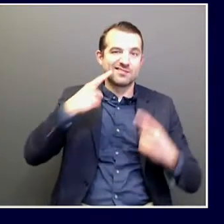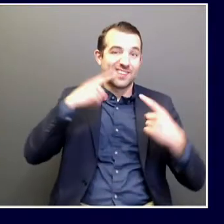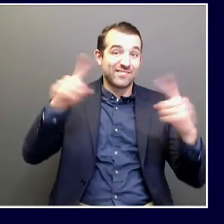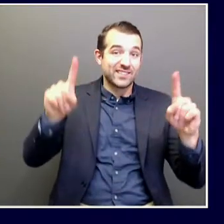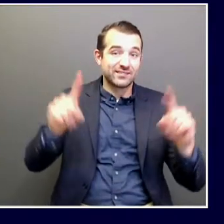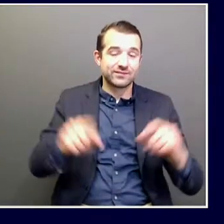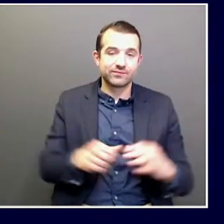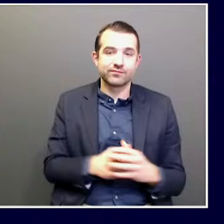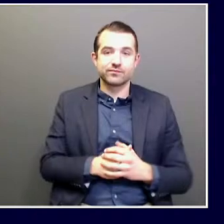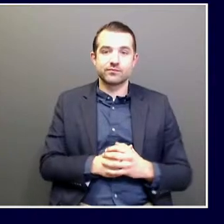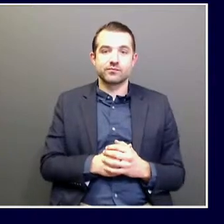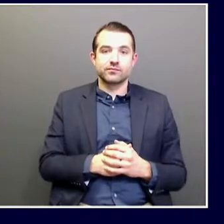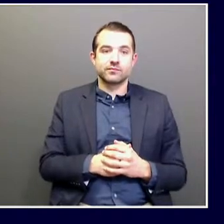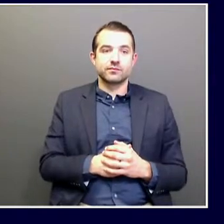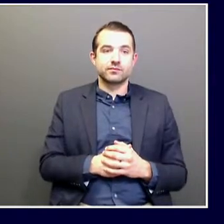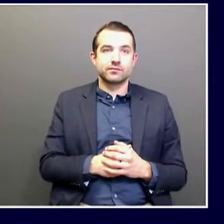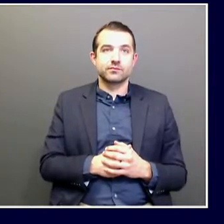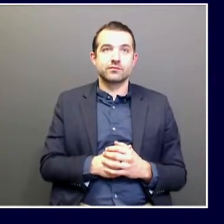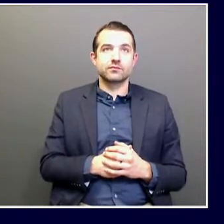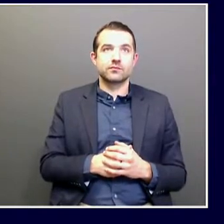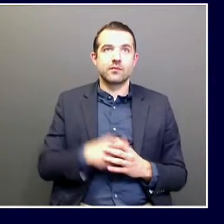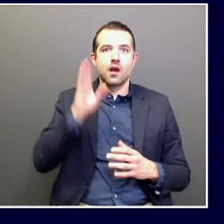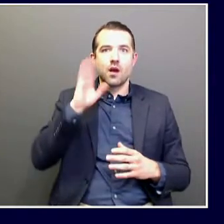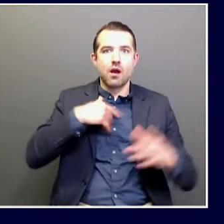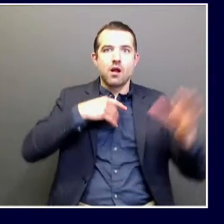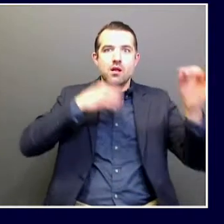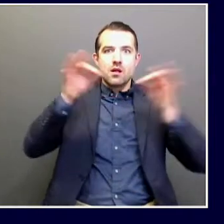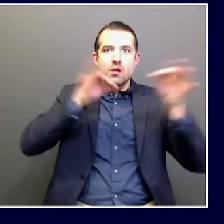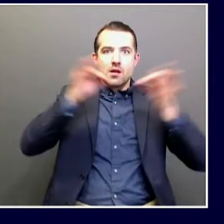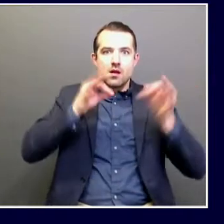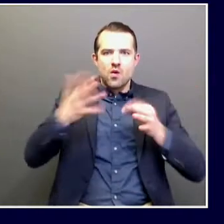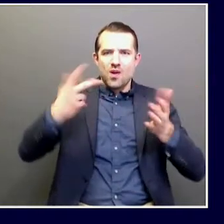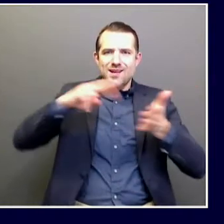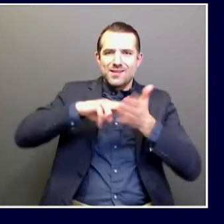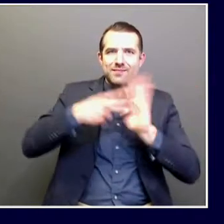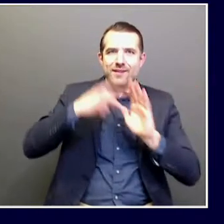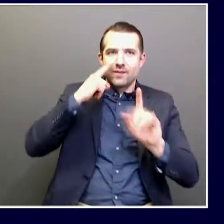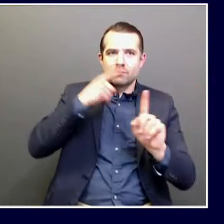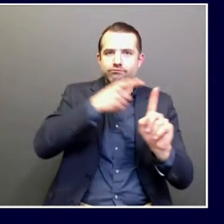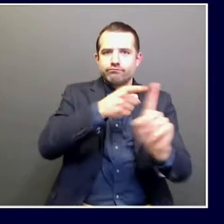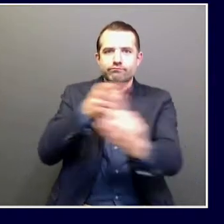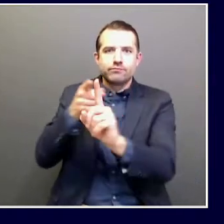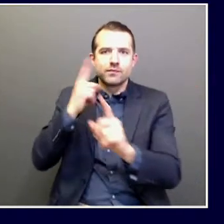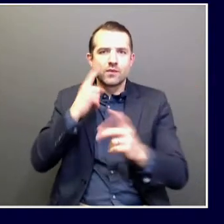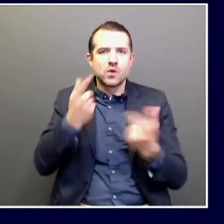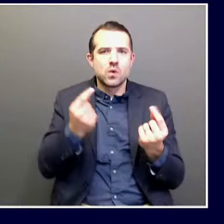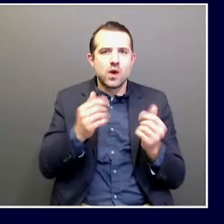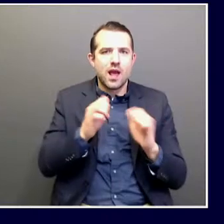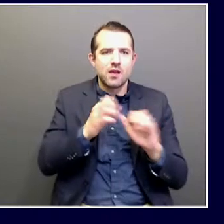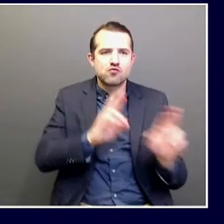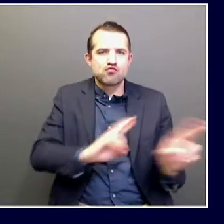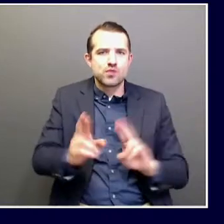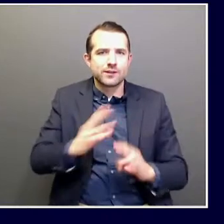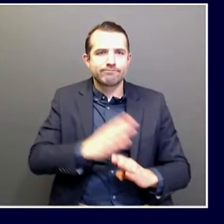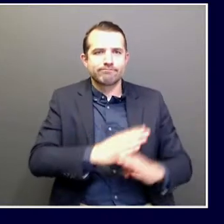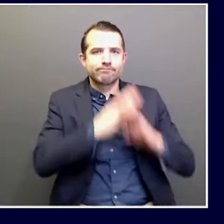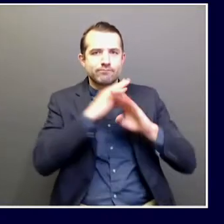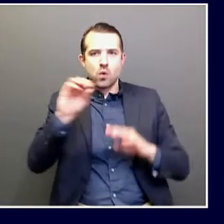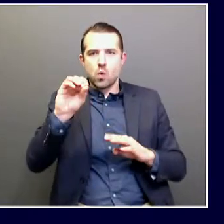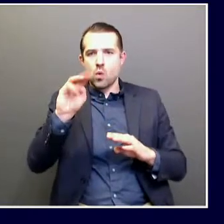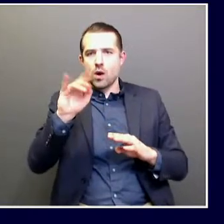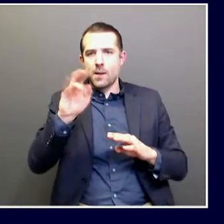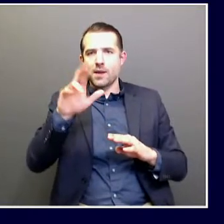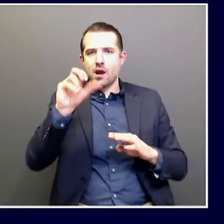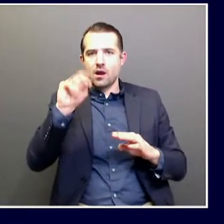what does all of this mean for you? And what should you do today to be ready for Omicron? Well, first of all, you should